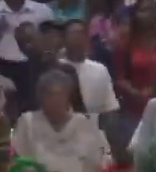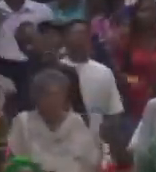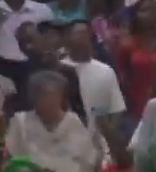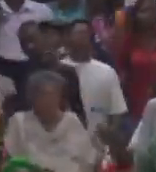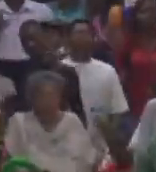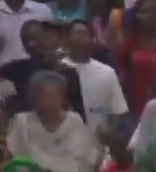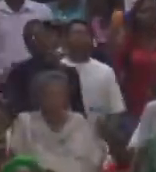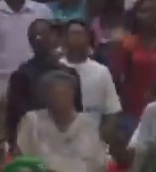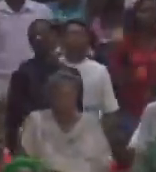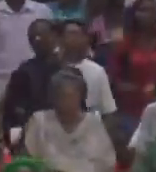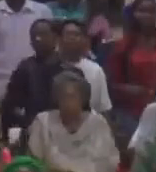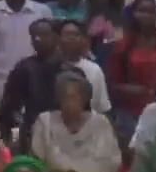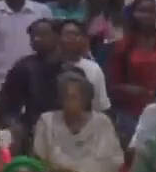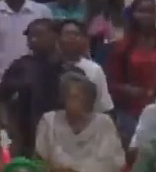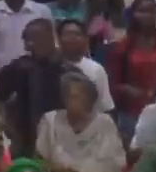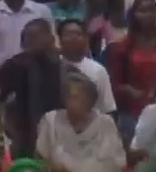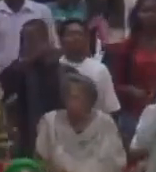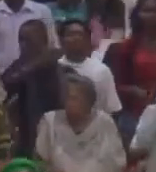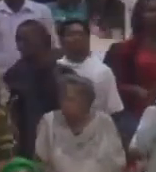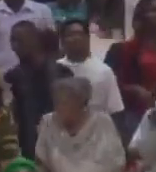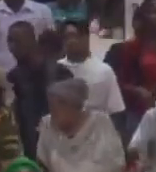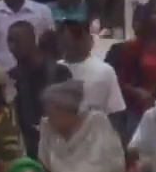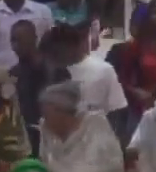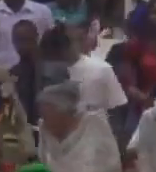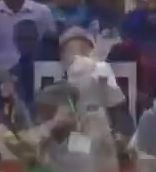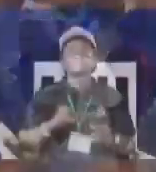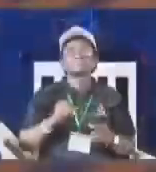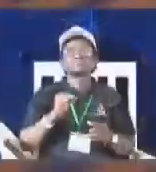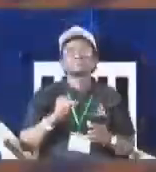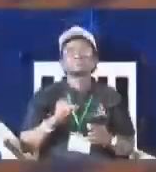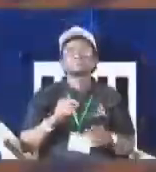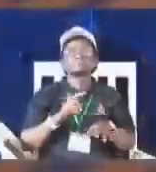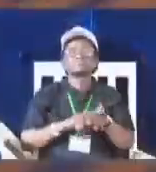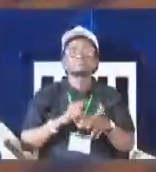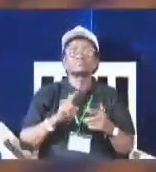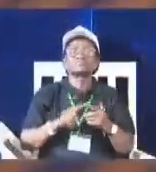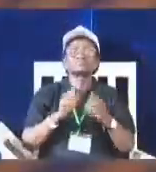Amen. Don't worry. The time to pray will come. Please be seated.